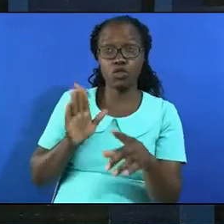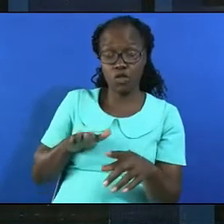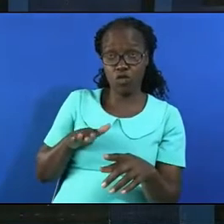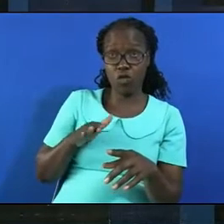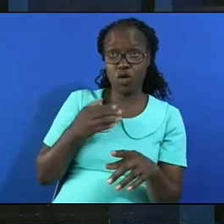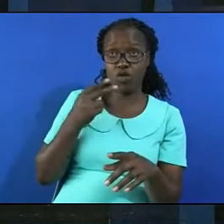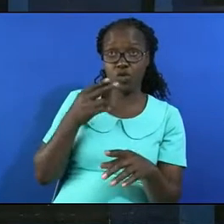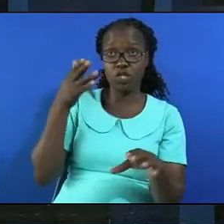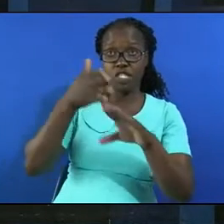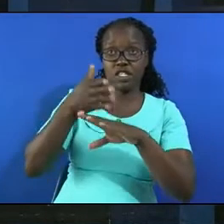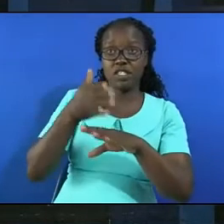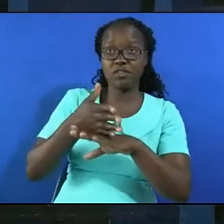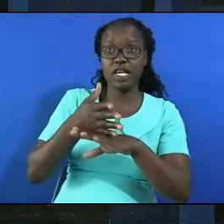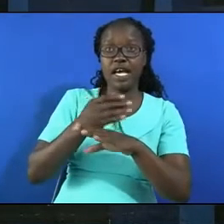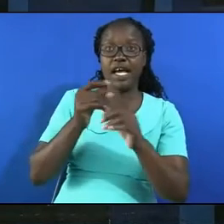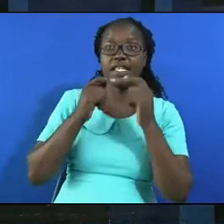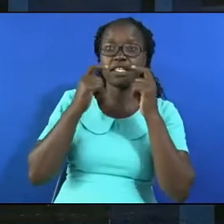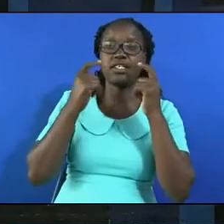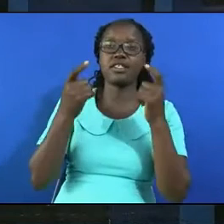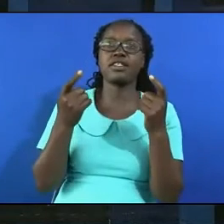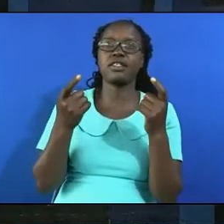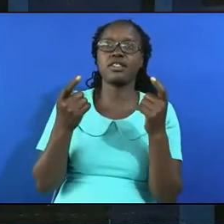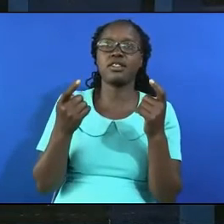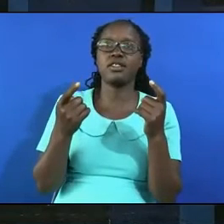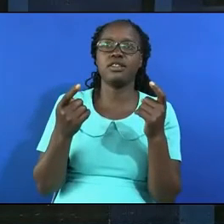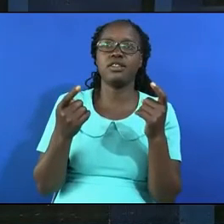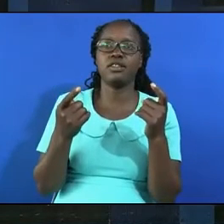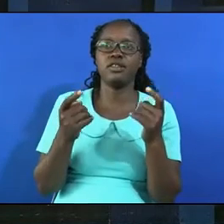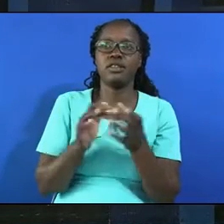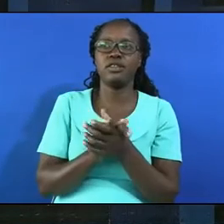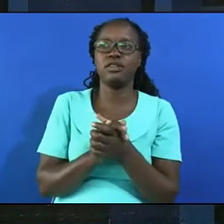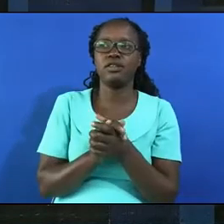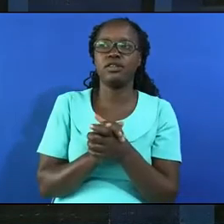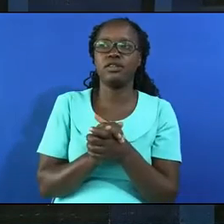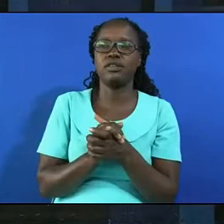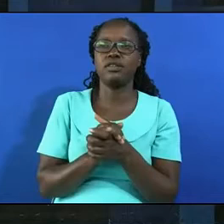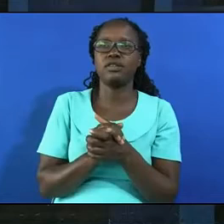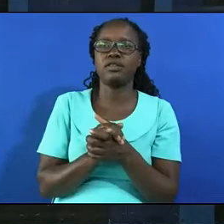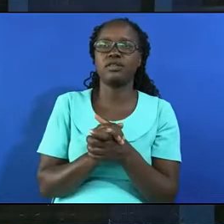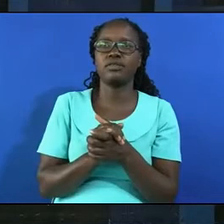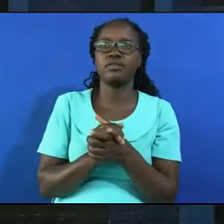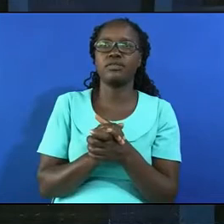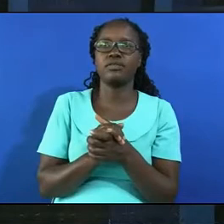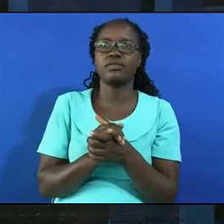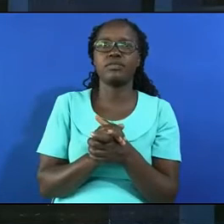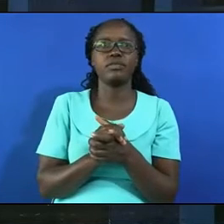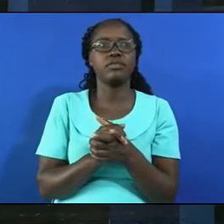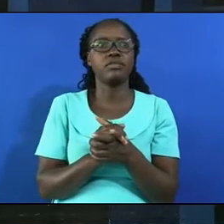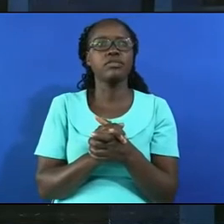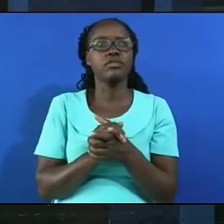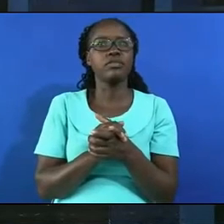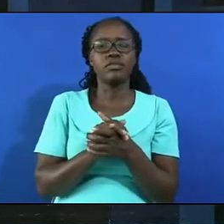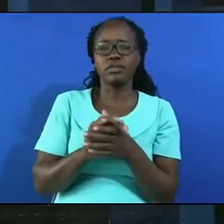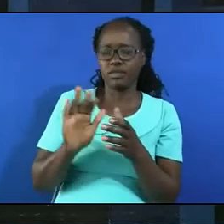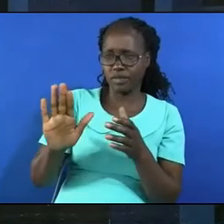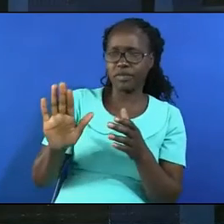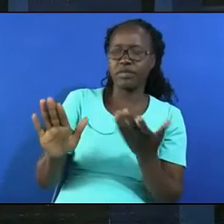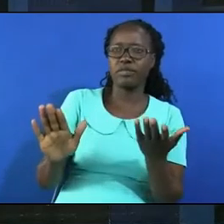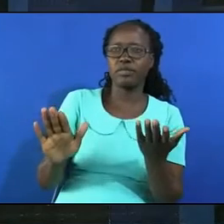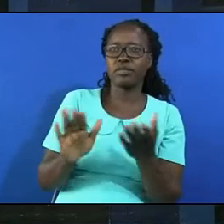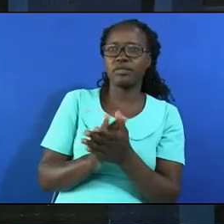woman who was deceived and became a sinner. You can have that debate elsewhere, but